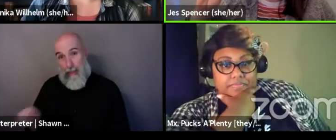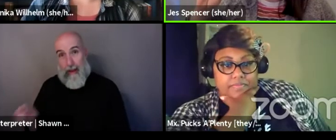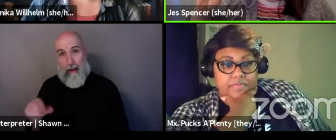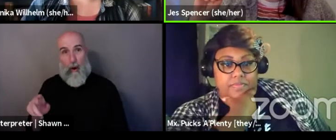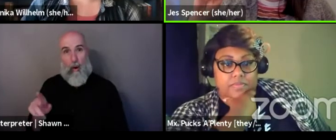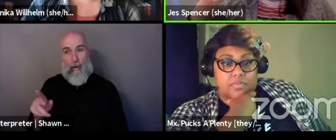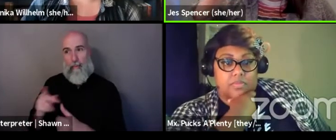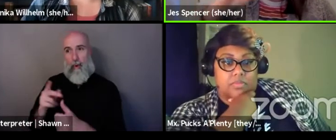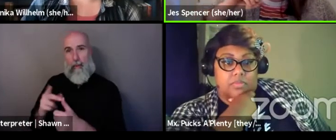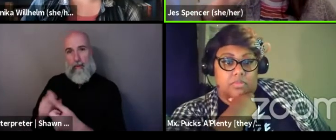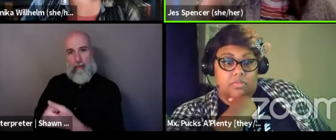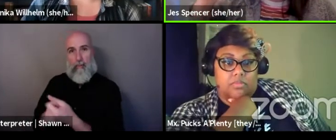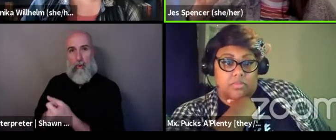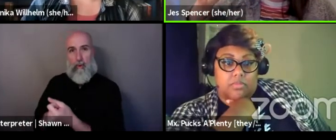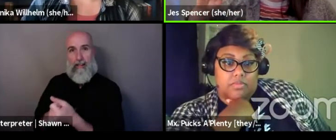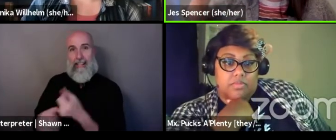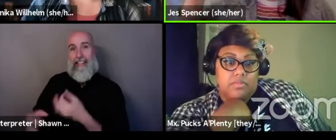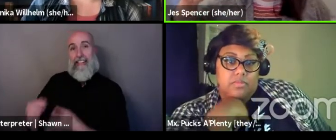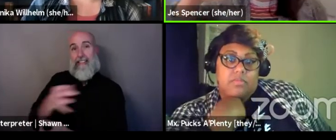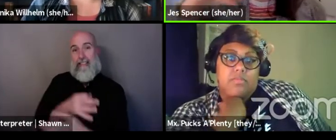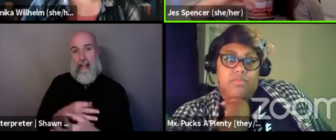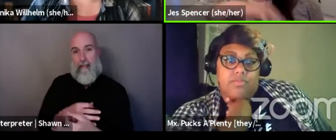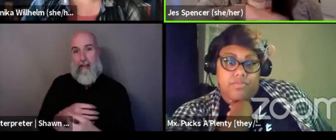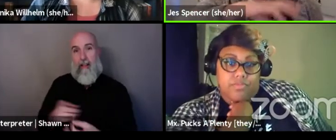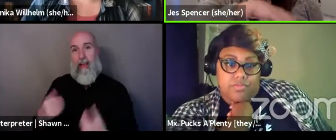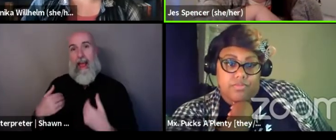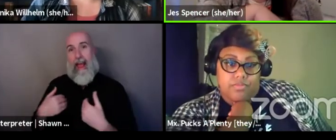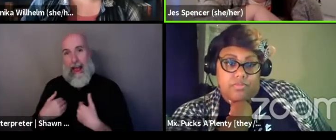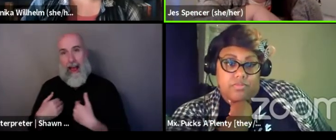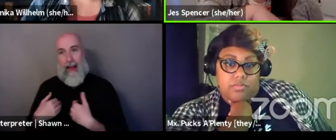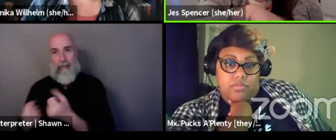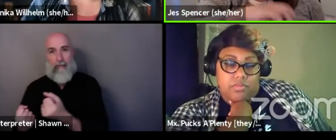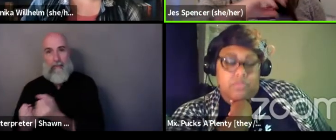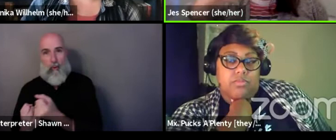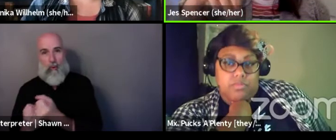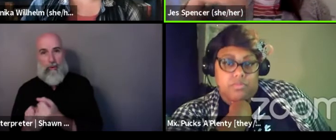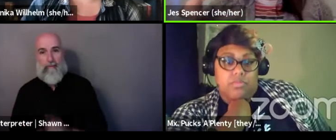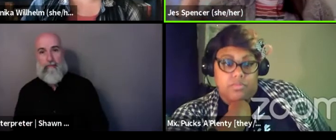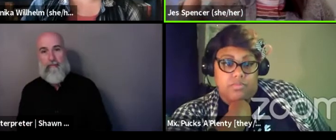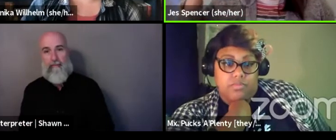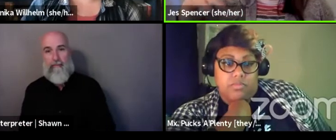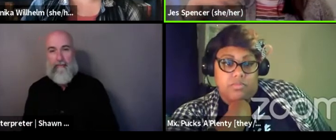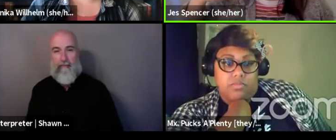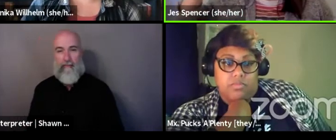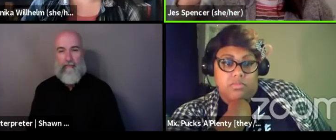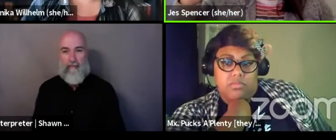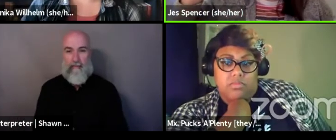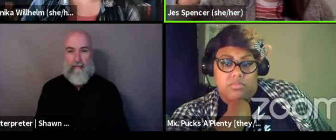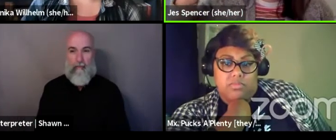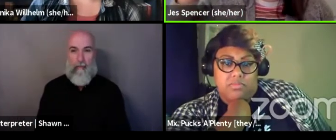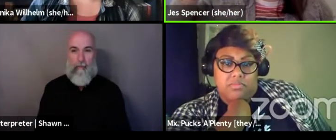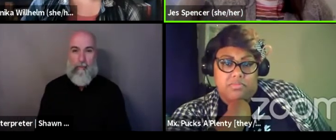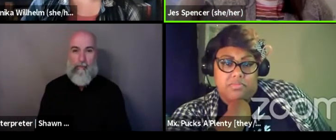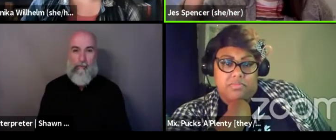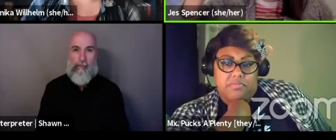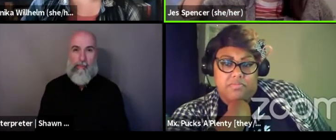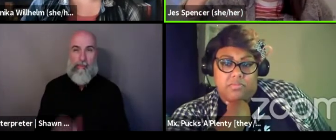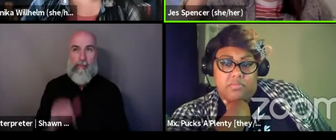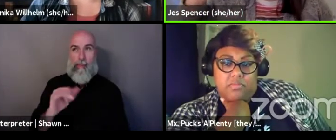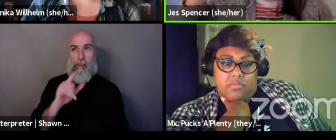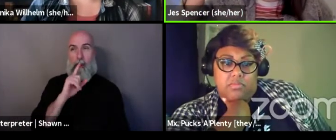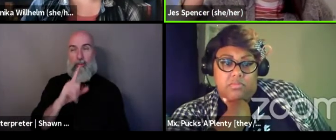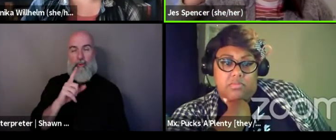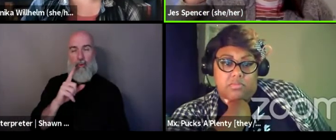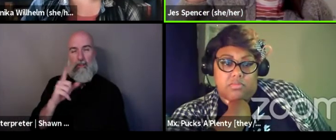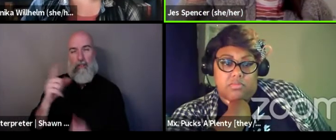primary support rather than they have primary support. You know what I mean? That's like that's a compassion